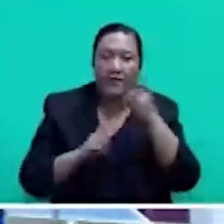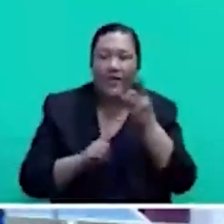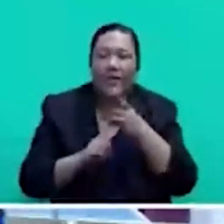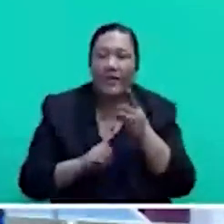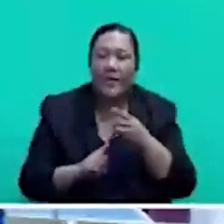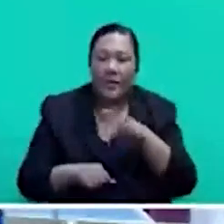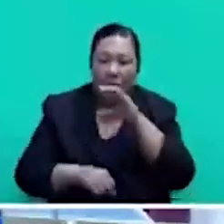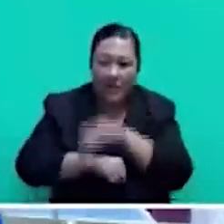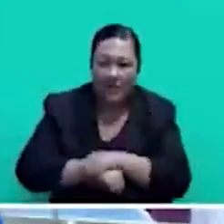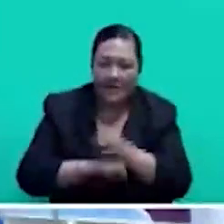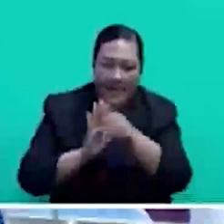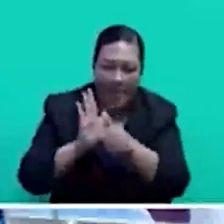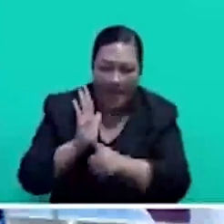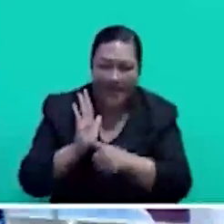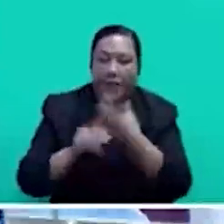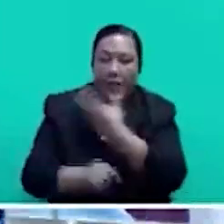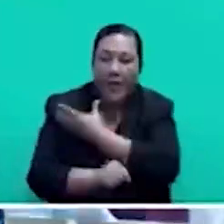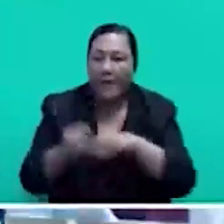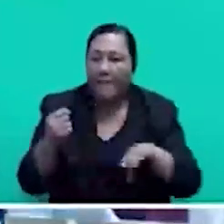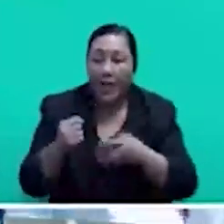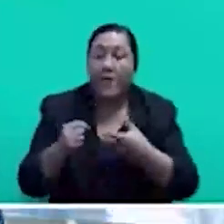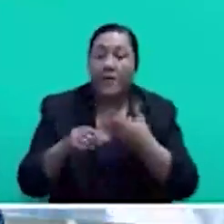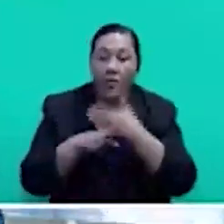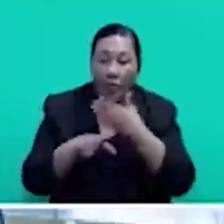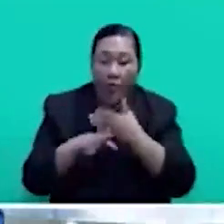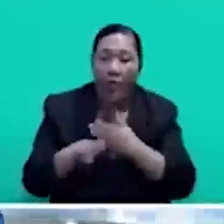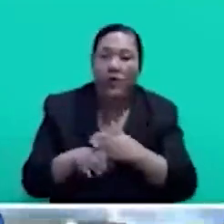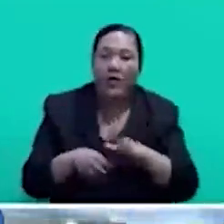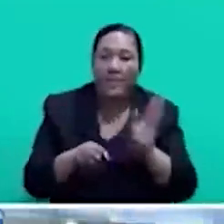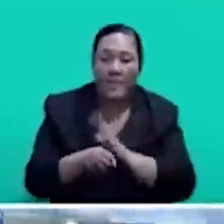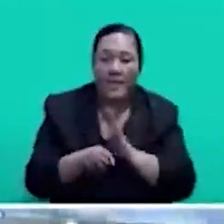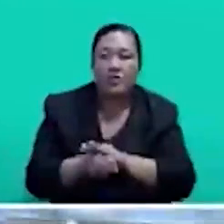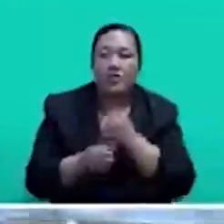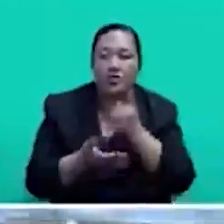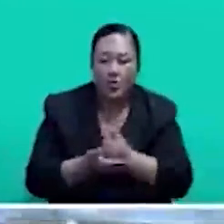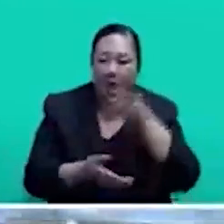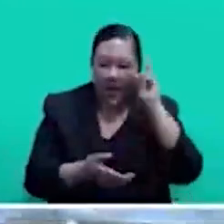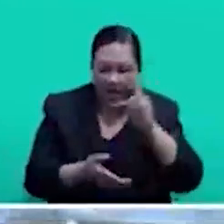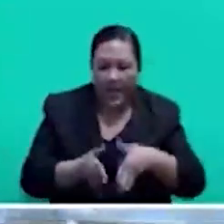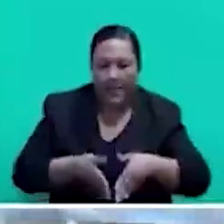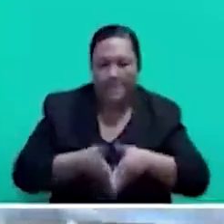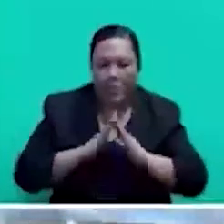Police Act that will empower their operations and bring back confidence in our Fiji Police Force.